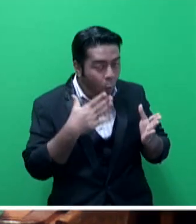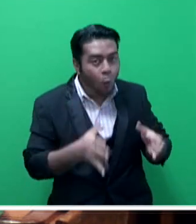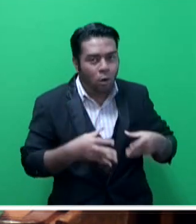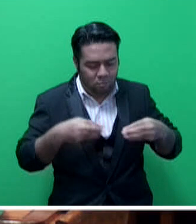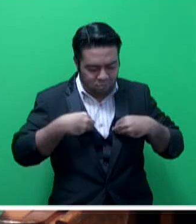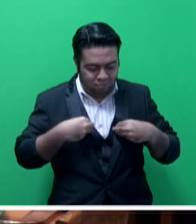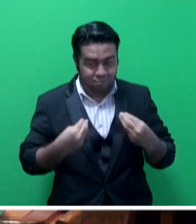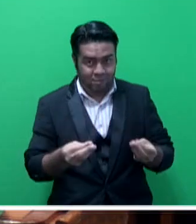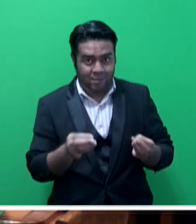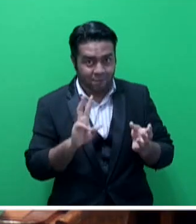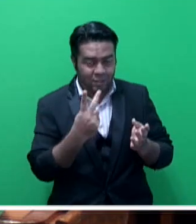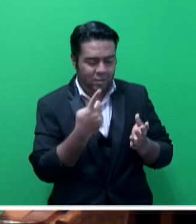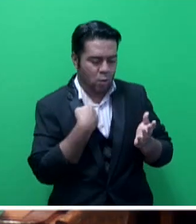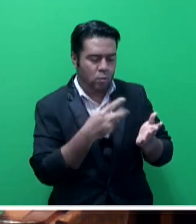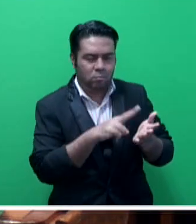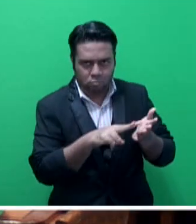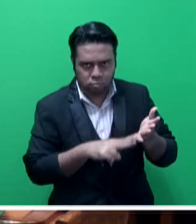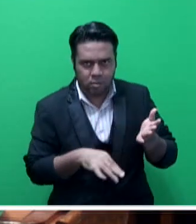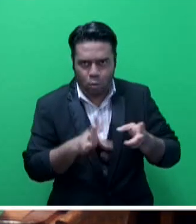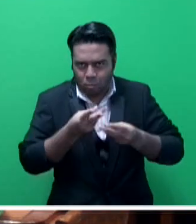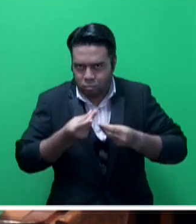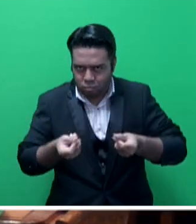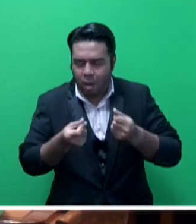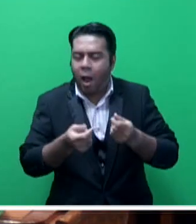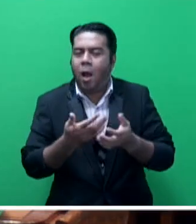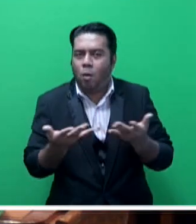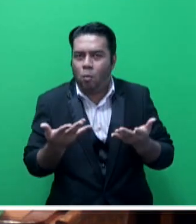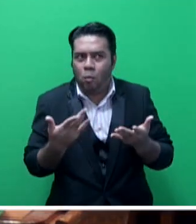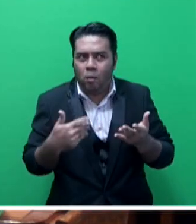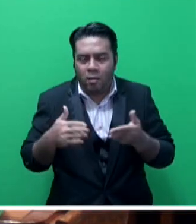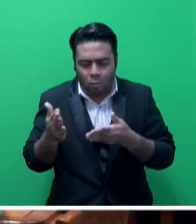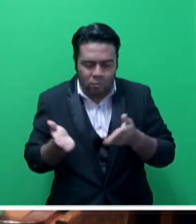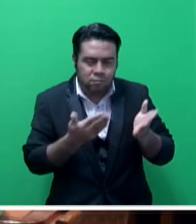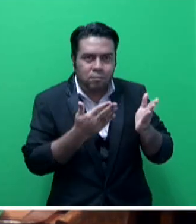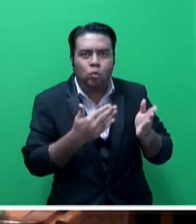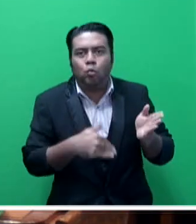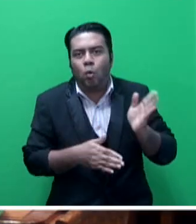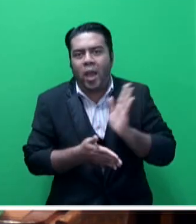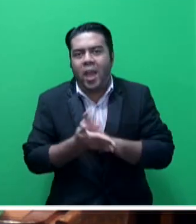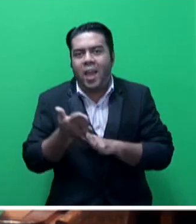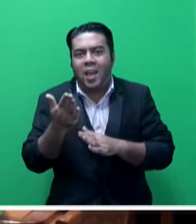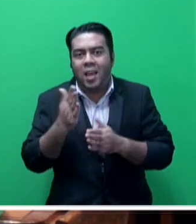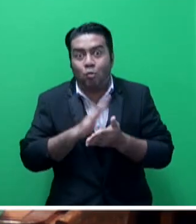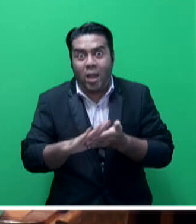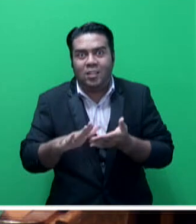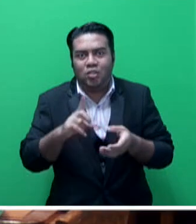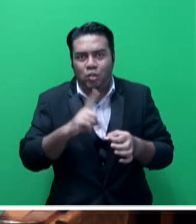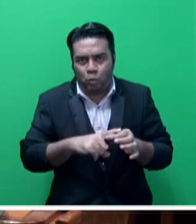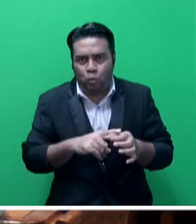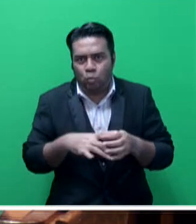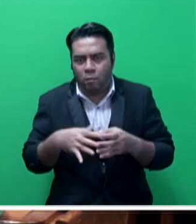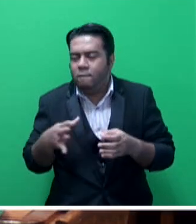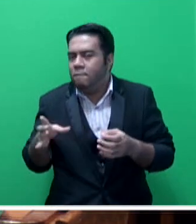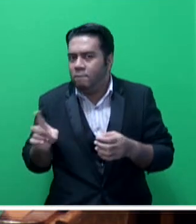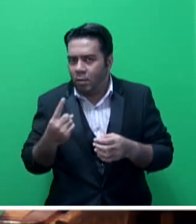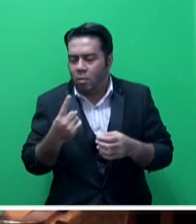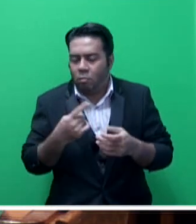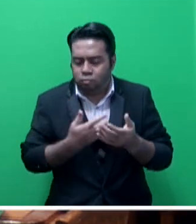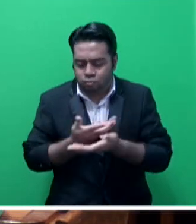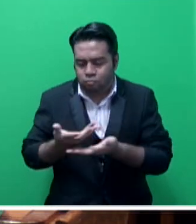be, and then revert to headquarters to ensure that